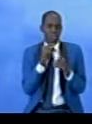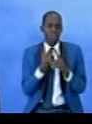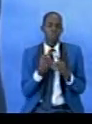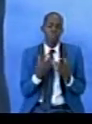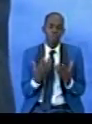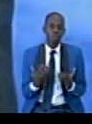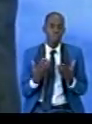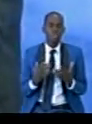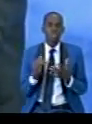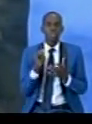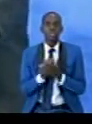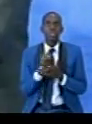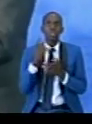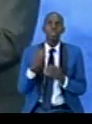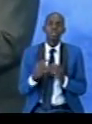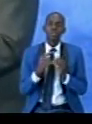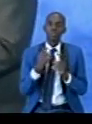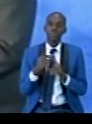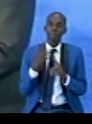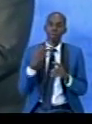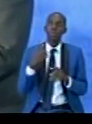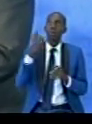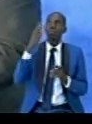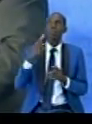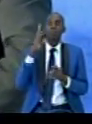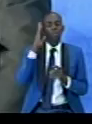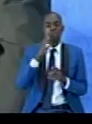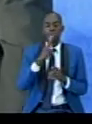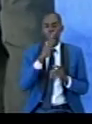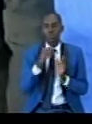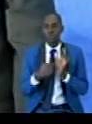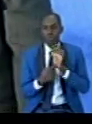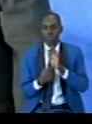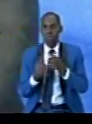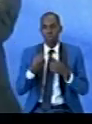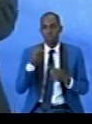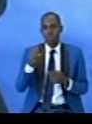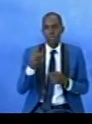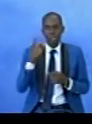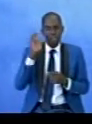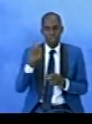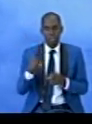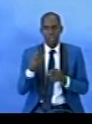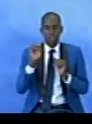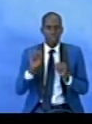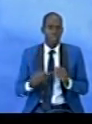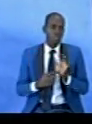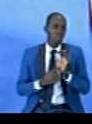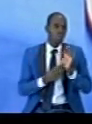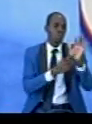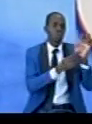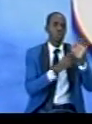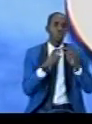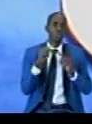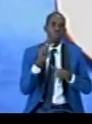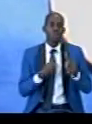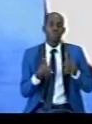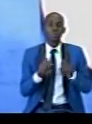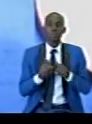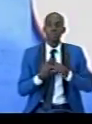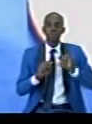God will come to him and he'll give that revelation to the people of God. John the Baptist had